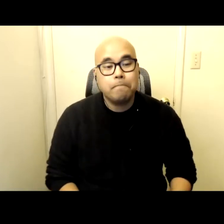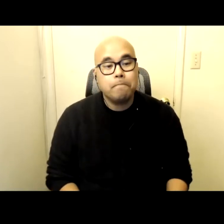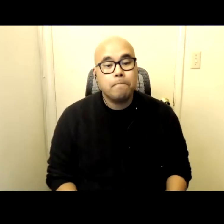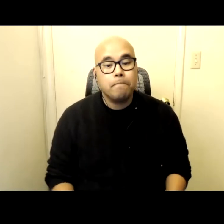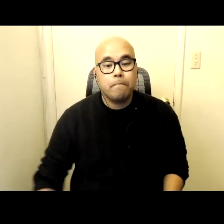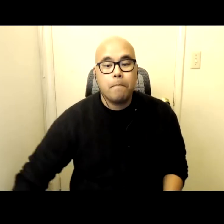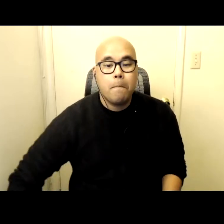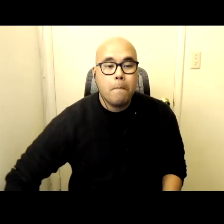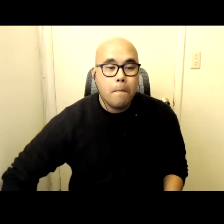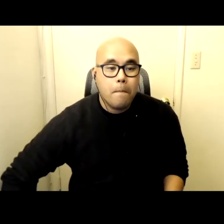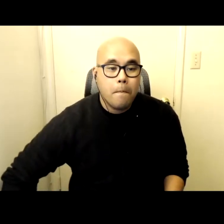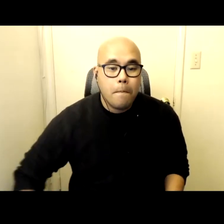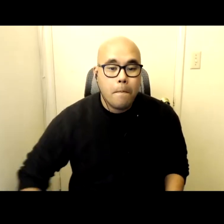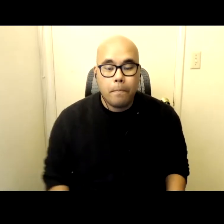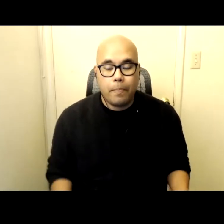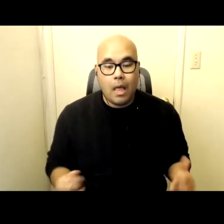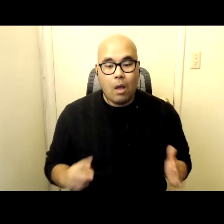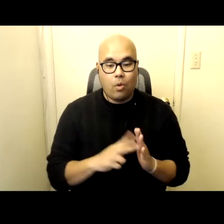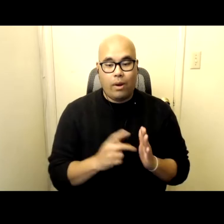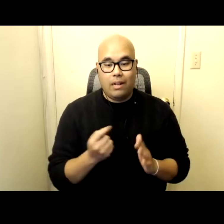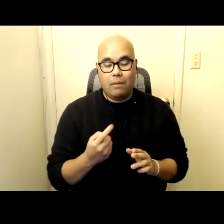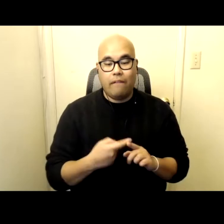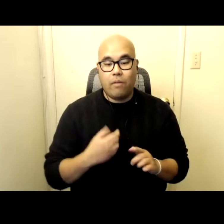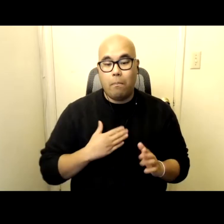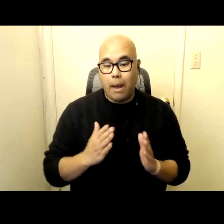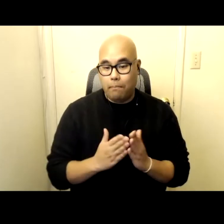to read a bit from my book.